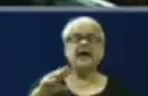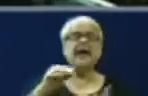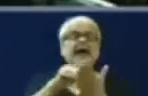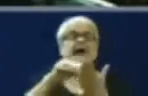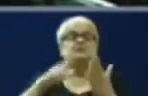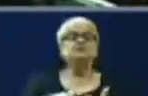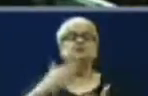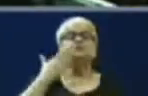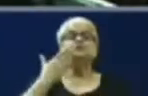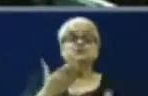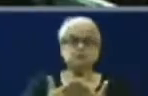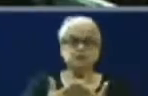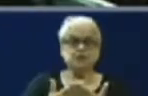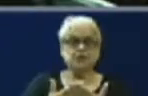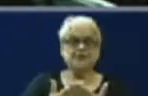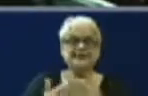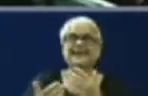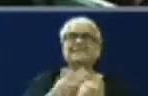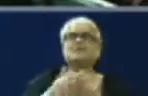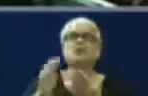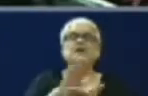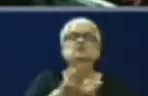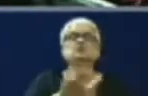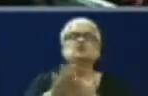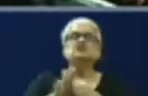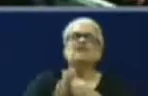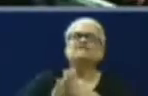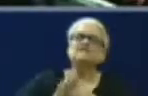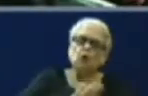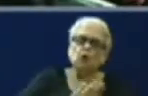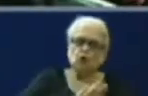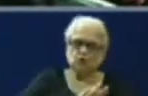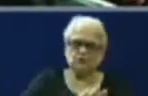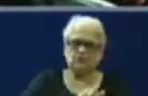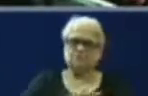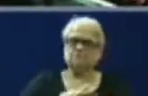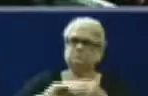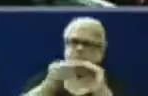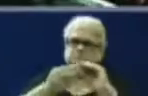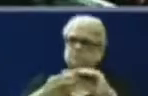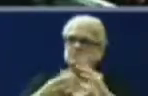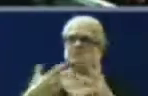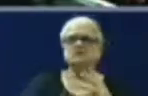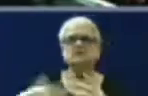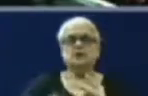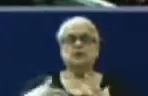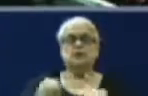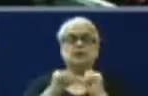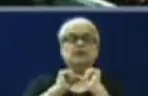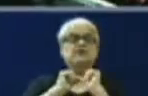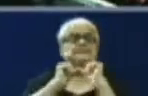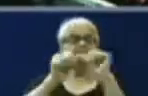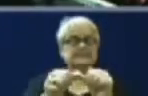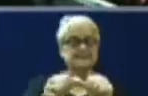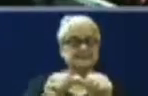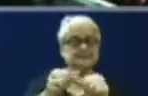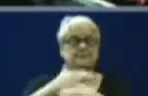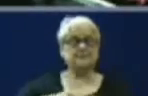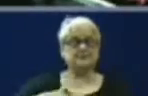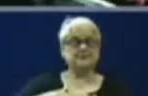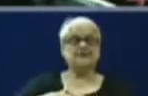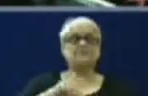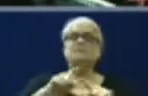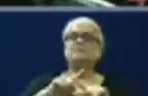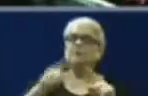our schools are stuffed to the gills. We are pleasantly persistent and tactfully